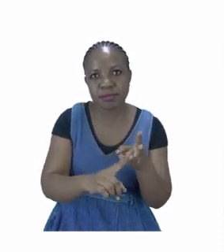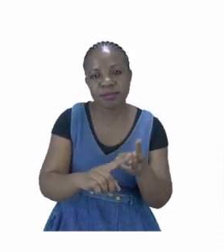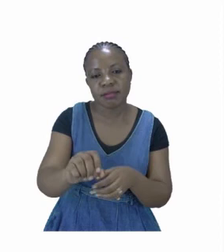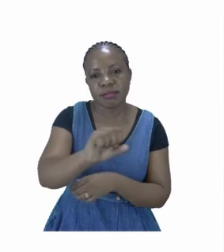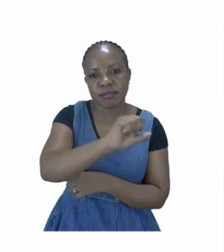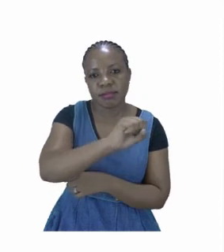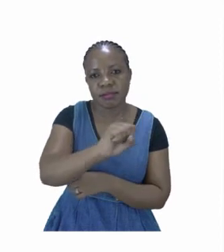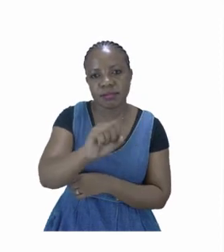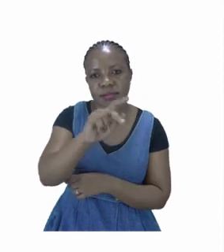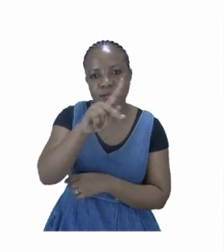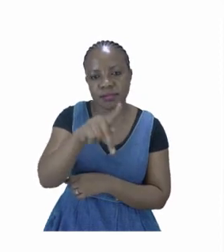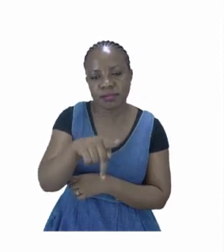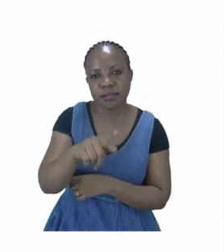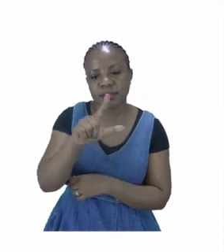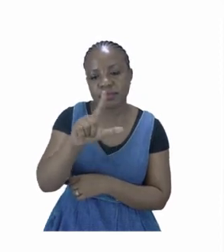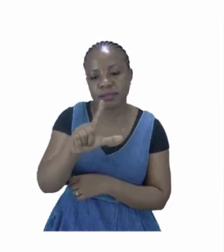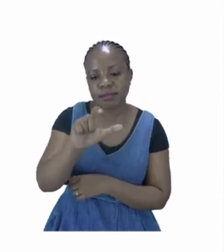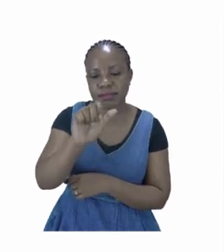splash,